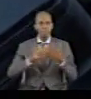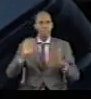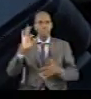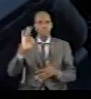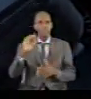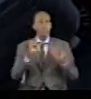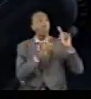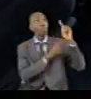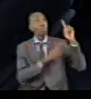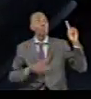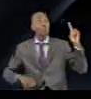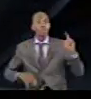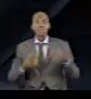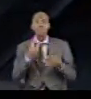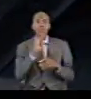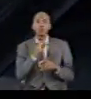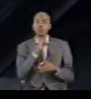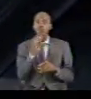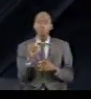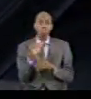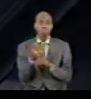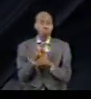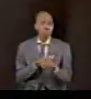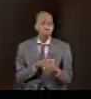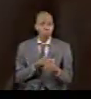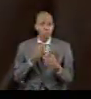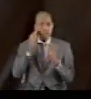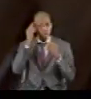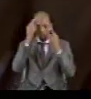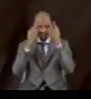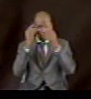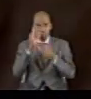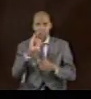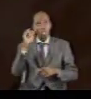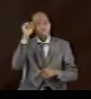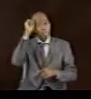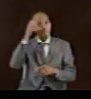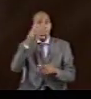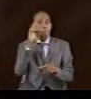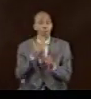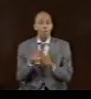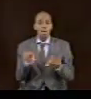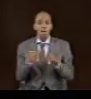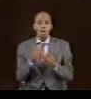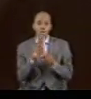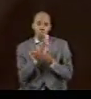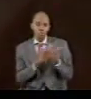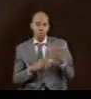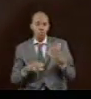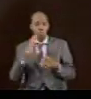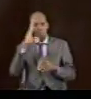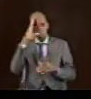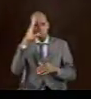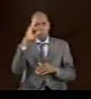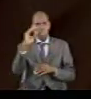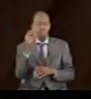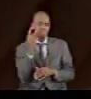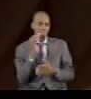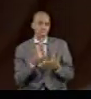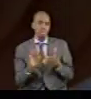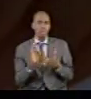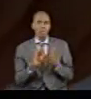is not slack concerning his promise, as some men count slackness, but